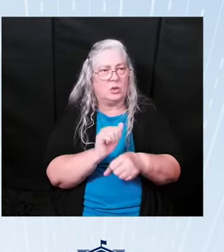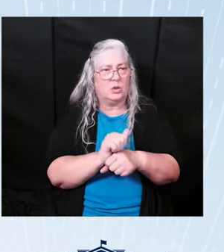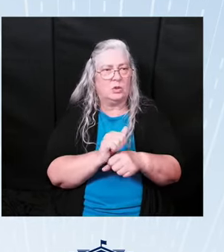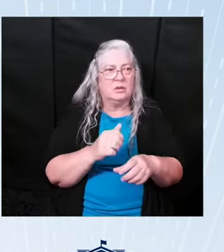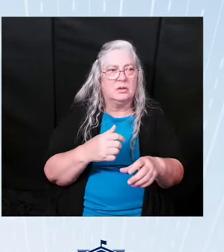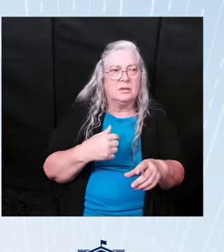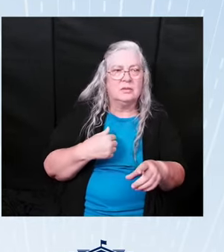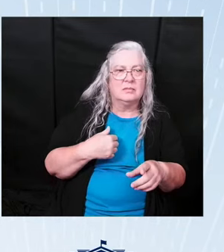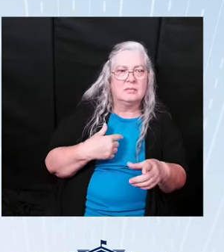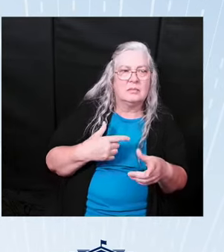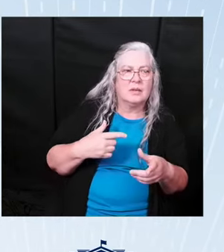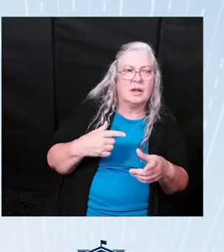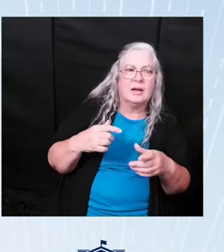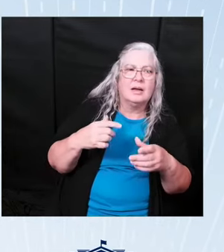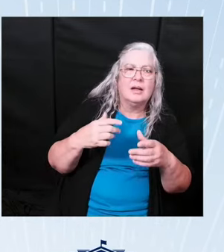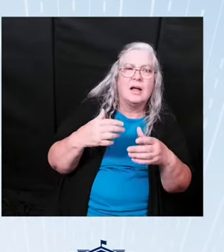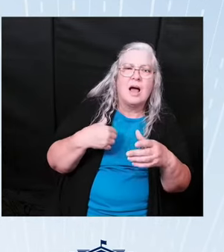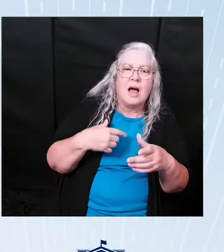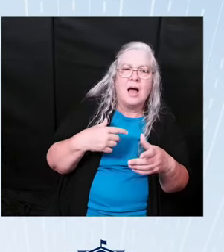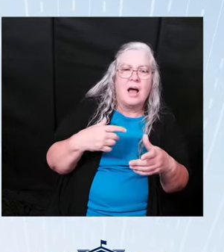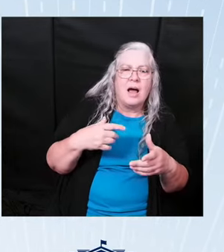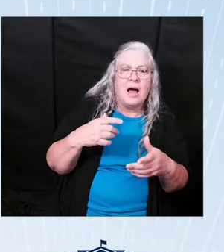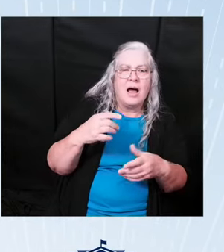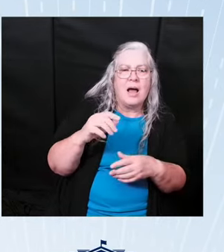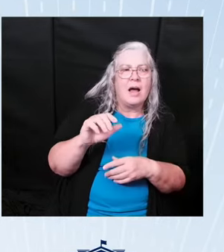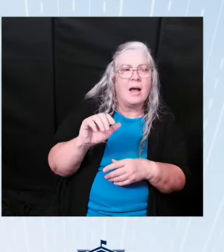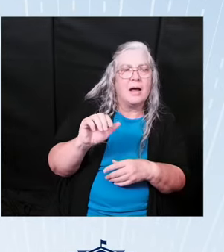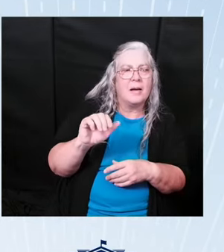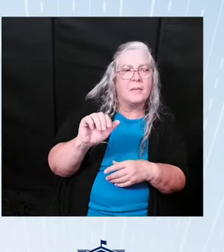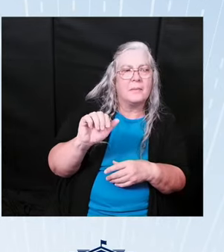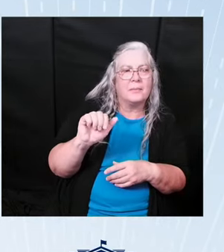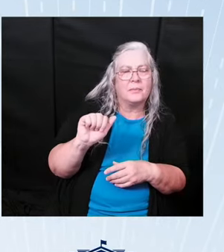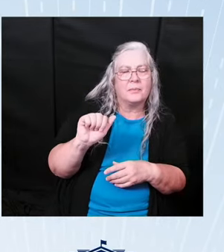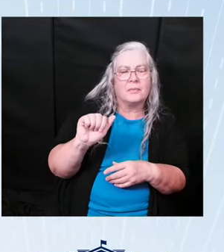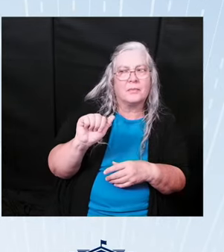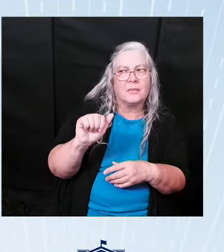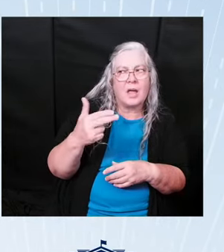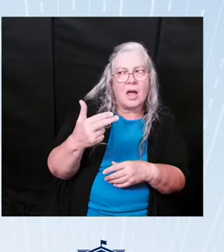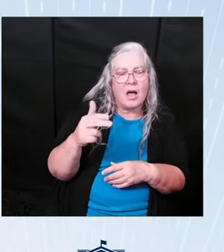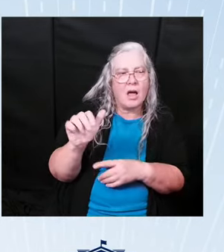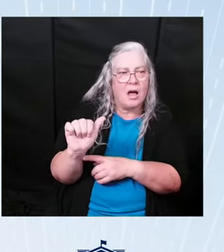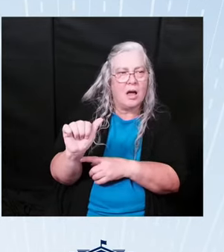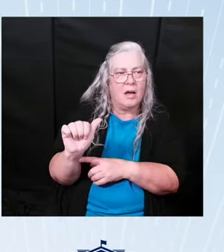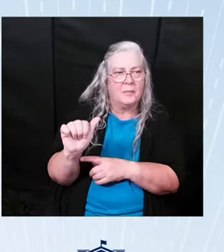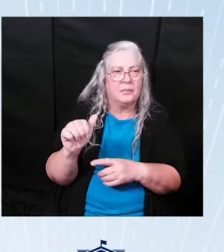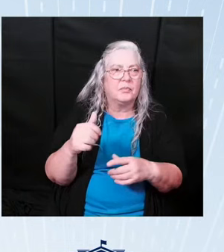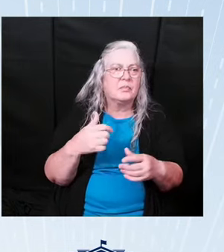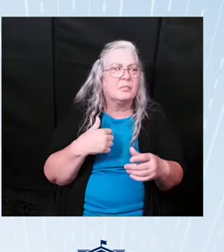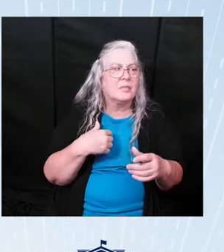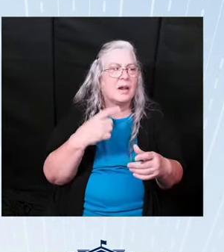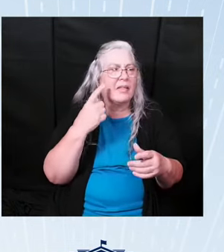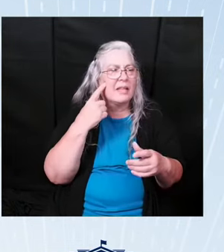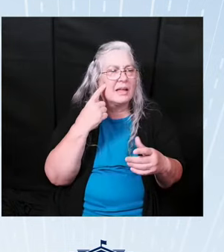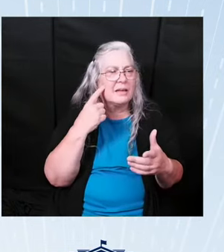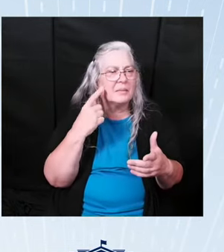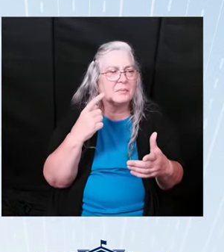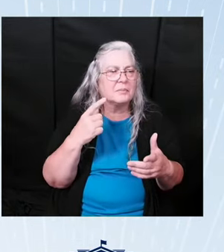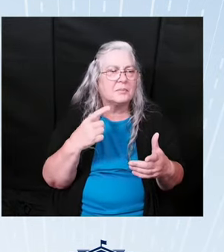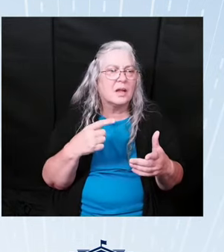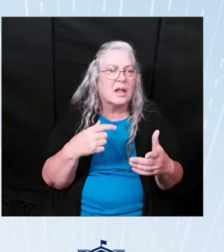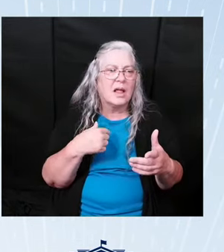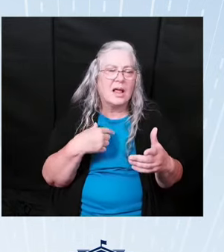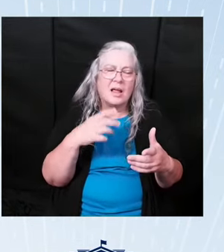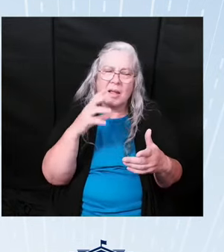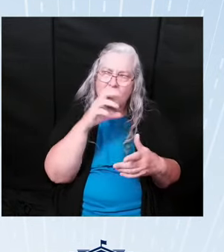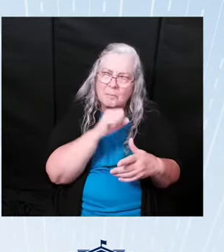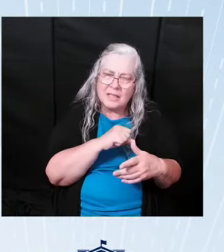there's an opportunity that we often miss out on is to do our storytelling better, both around